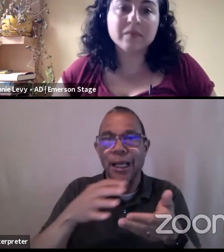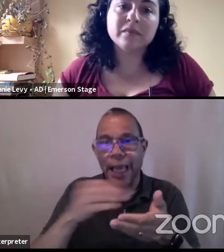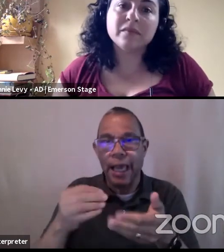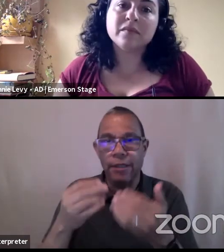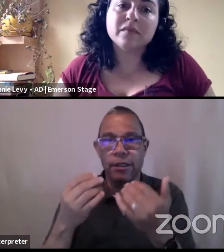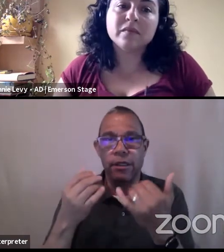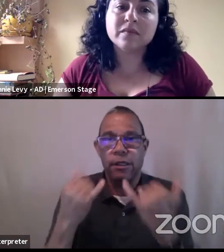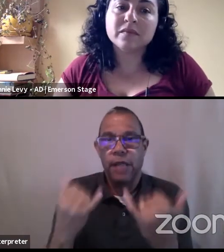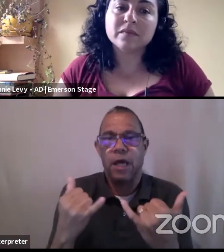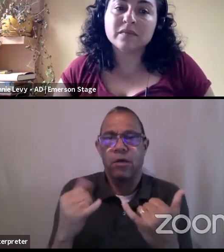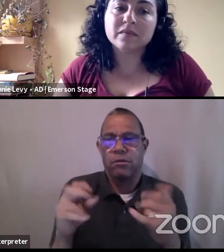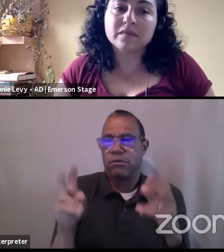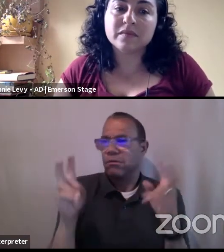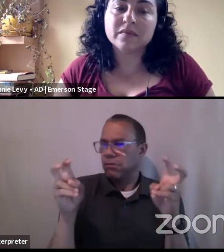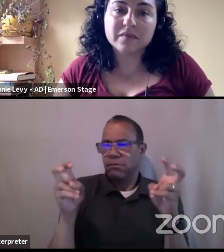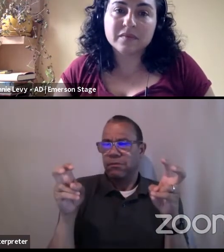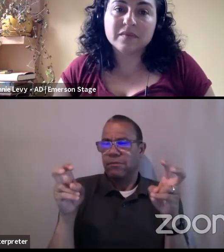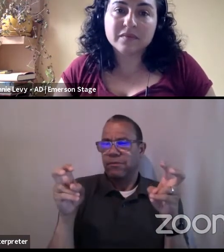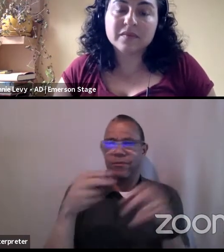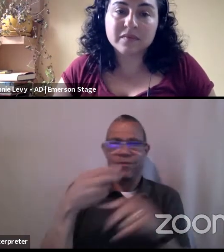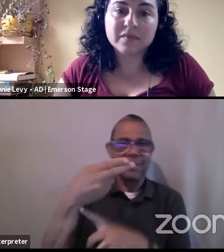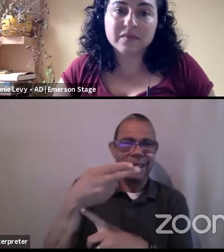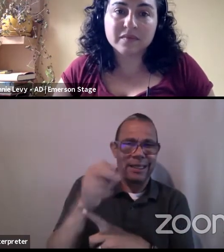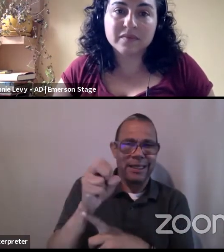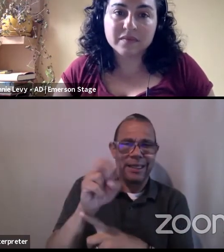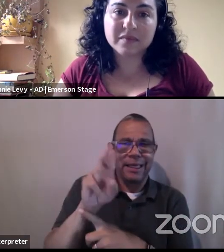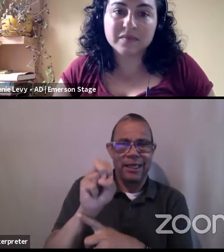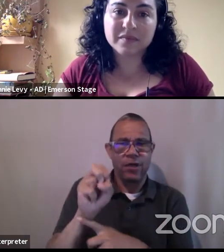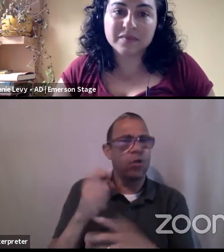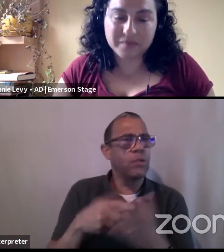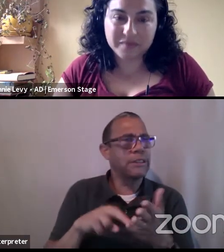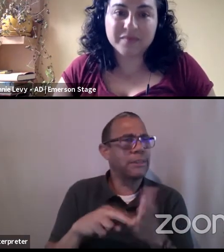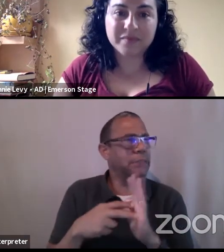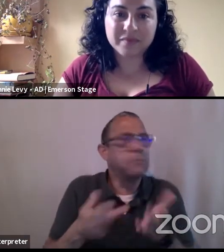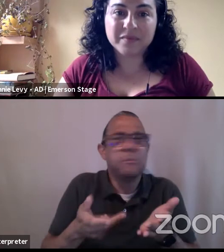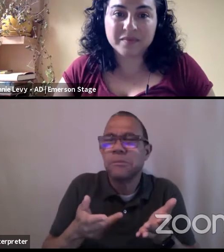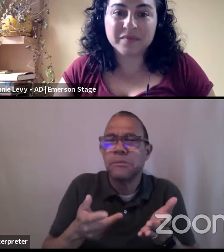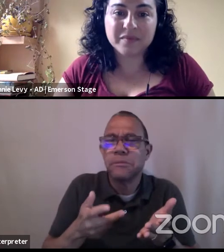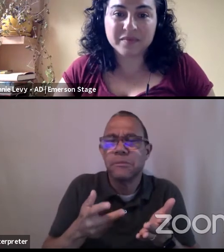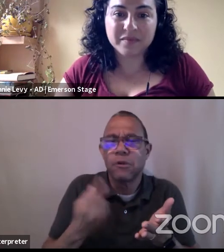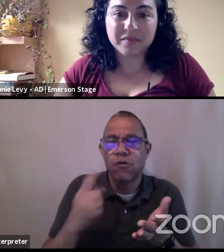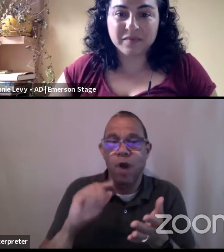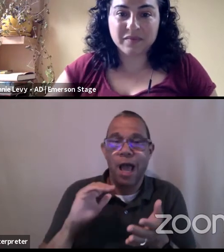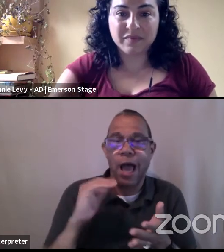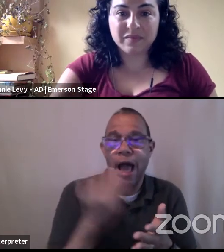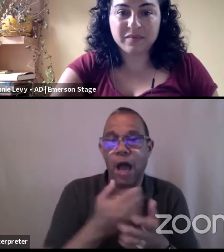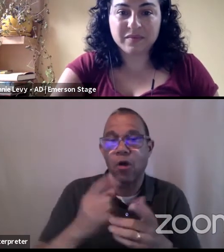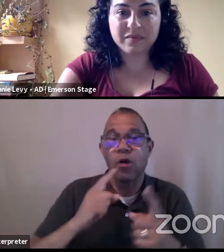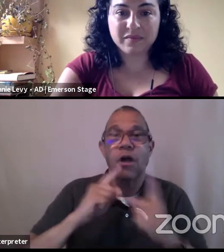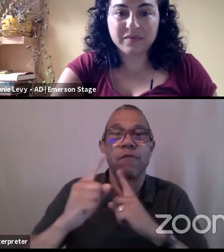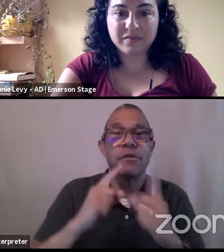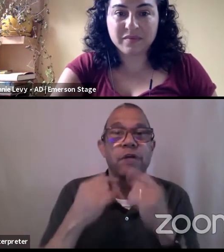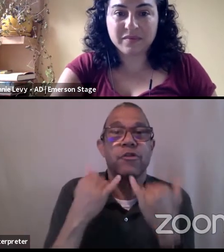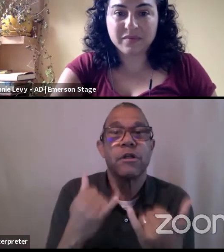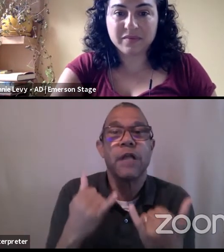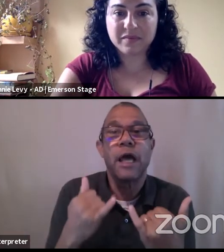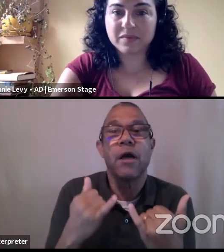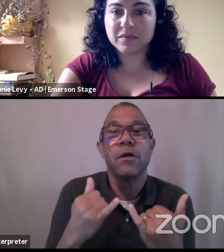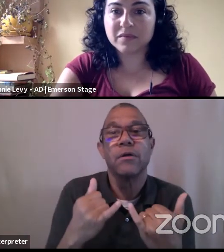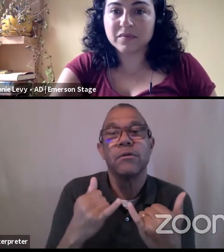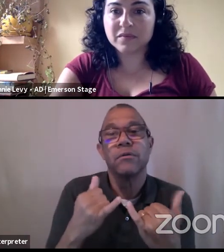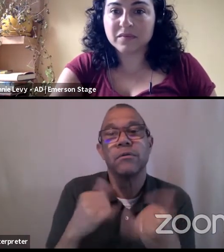uh, what is here, uh, for example, what is, uh, the here in our conversation now? Is it, is it in my